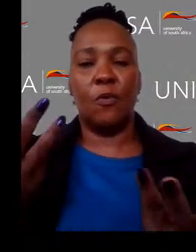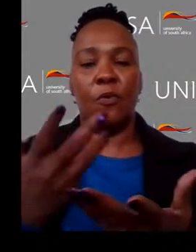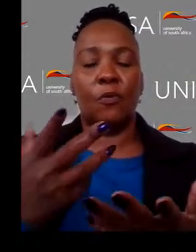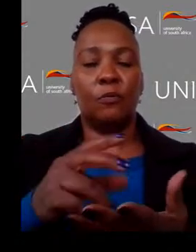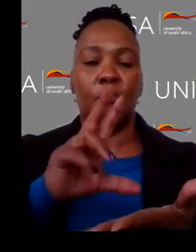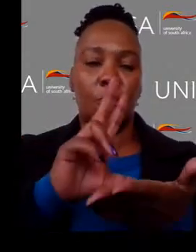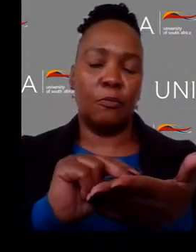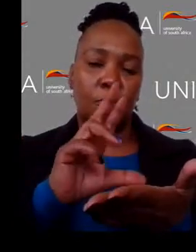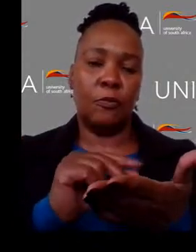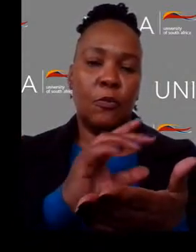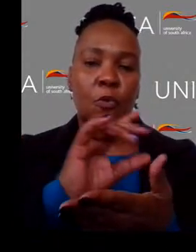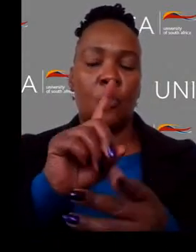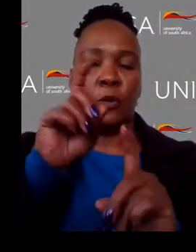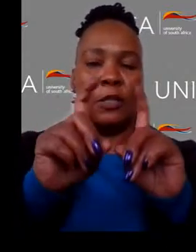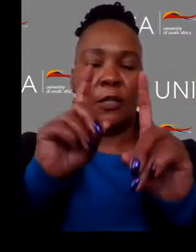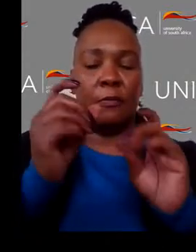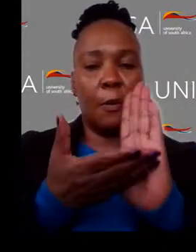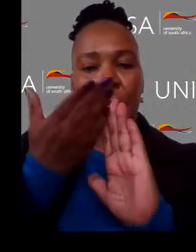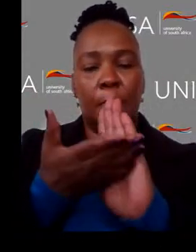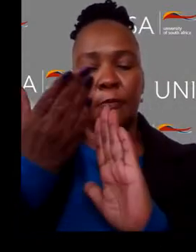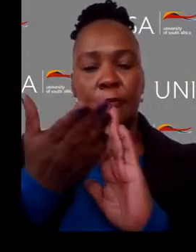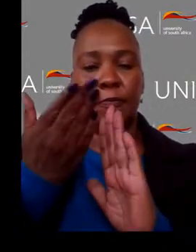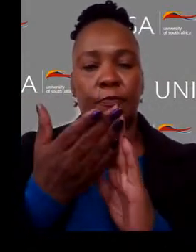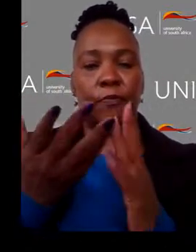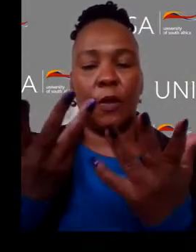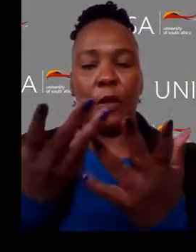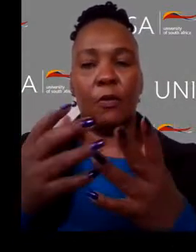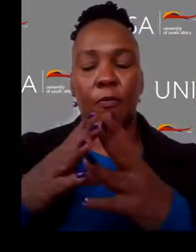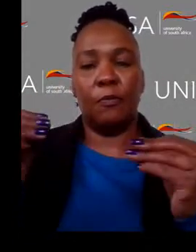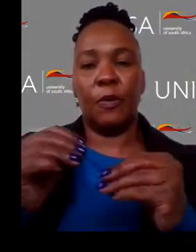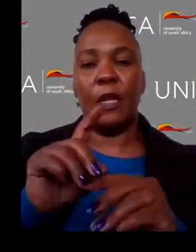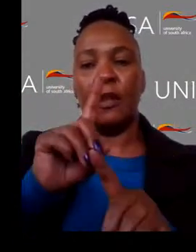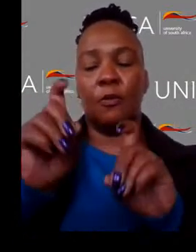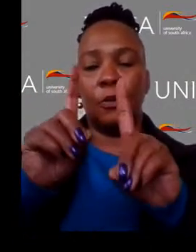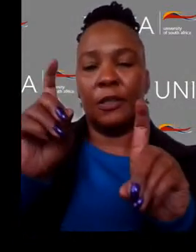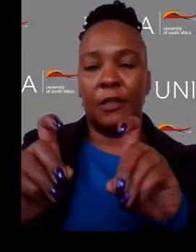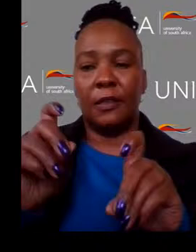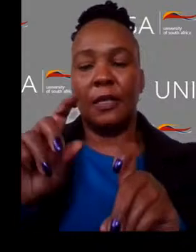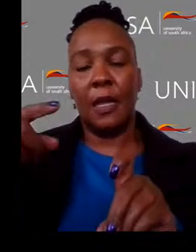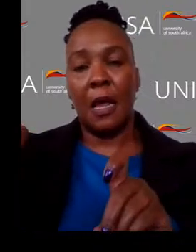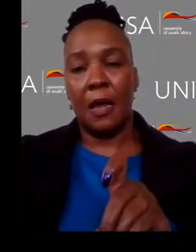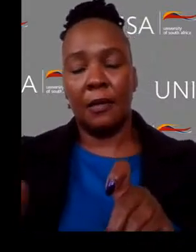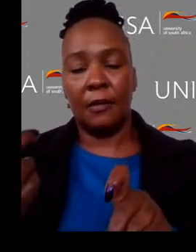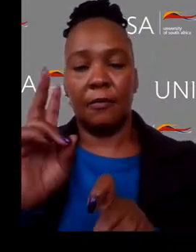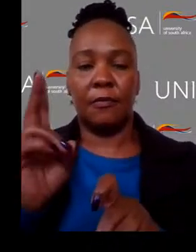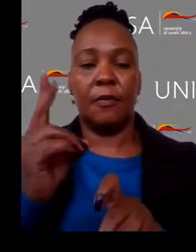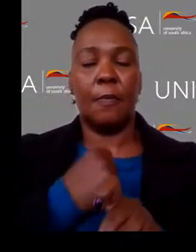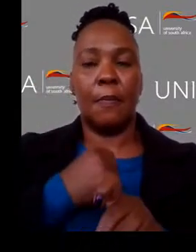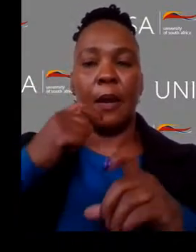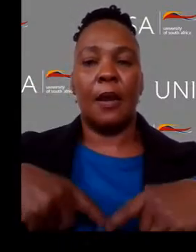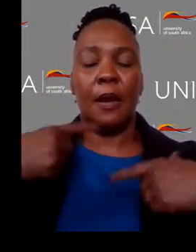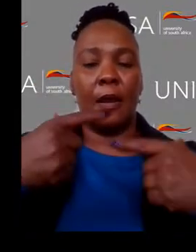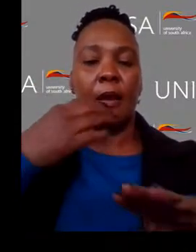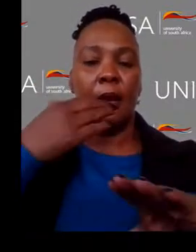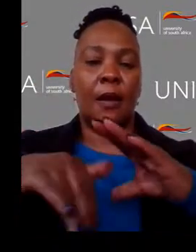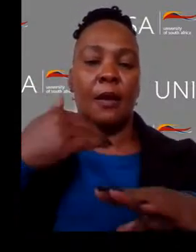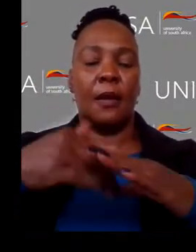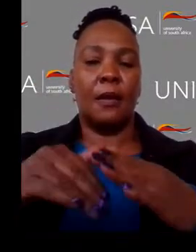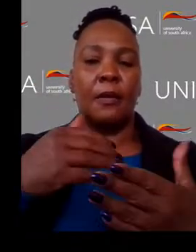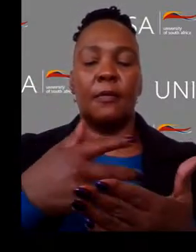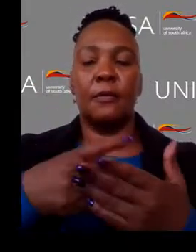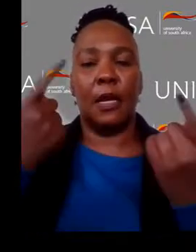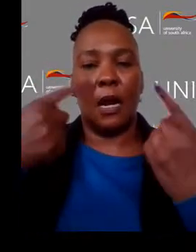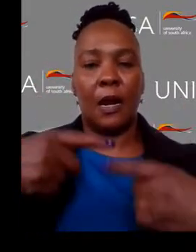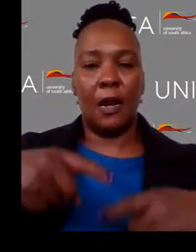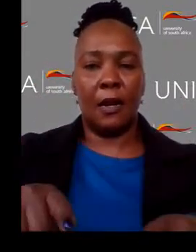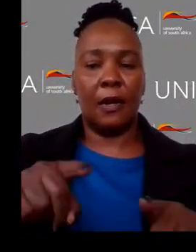your question paper and upload it, or where you complete the quiz. And the other one would be My Life email that's allowed for in